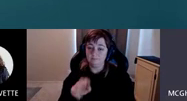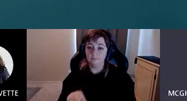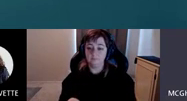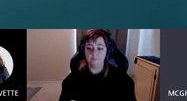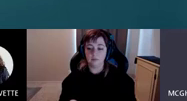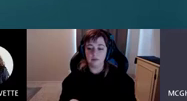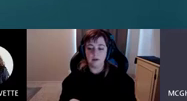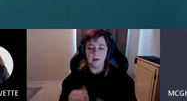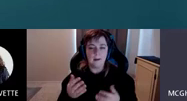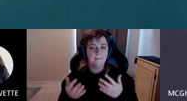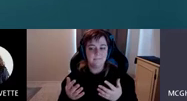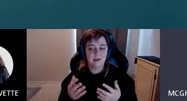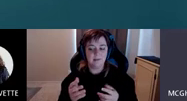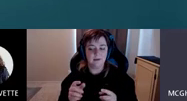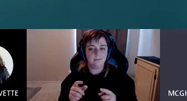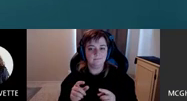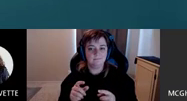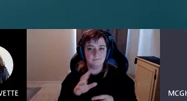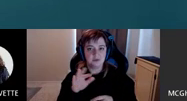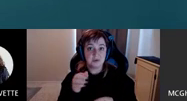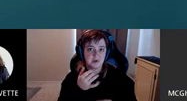Office.